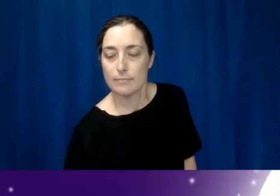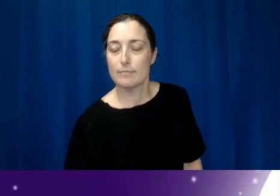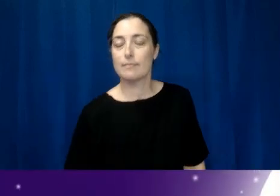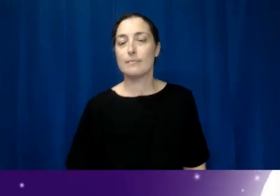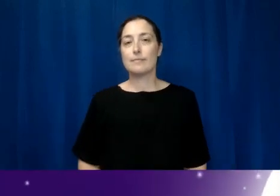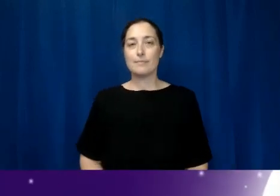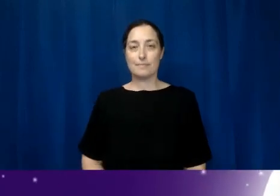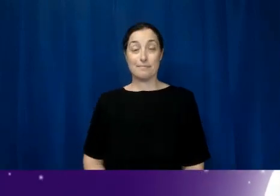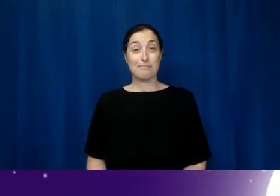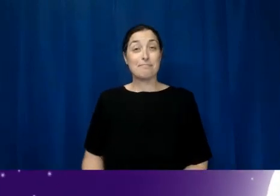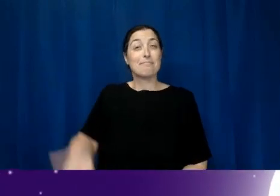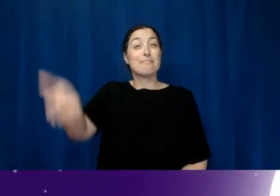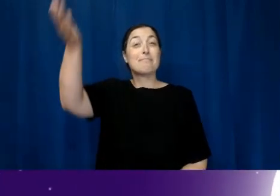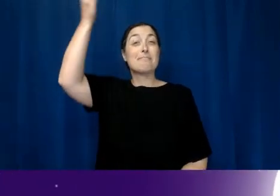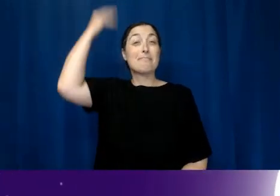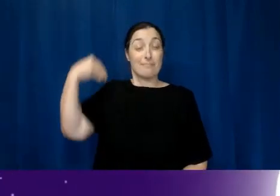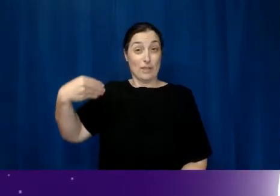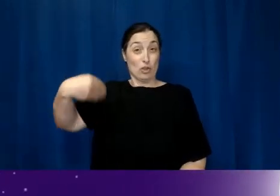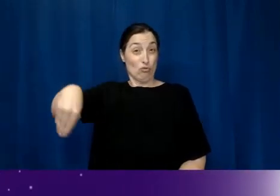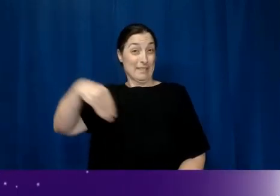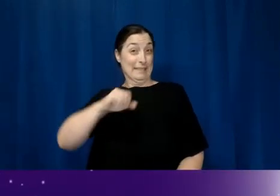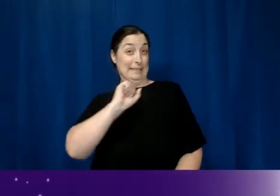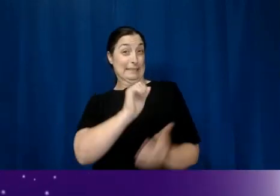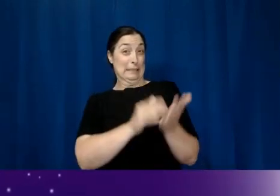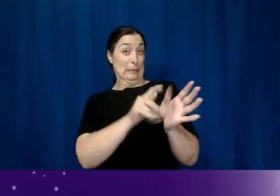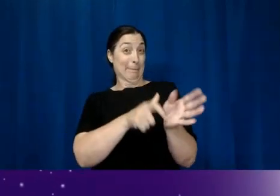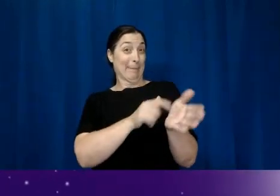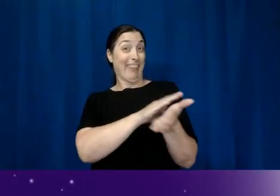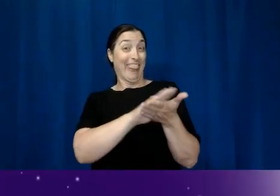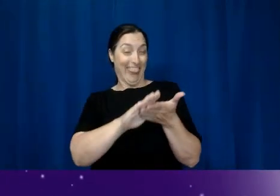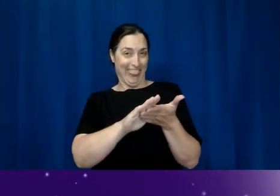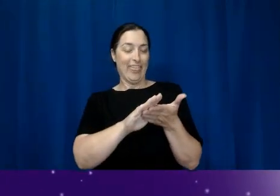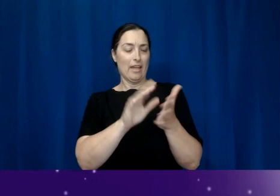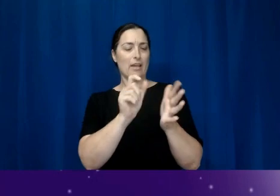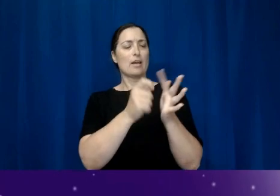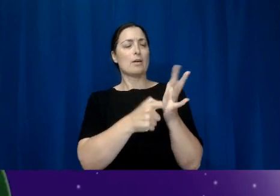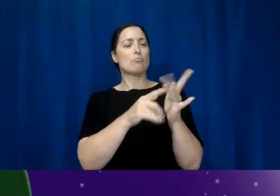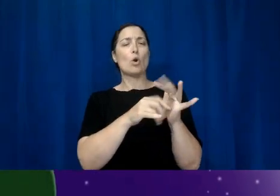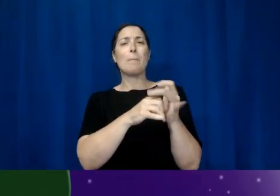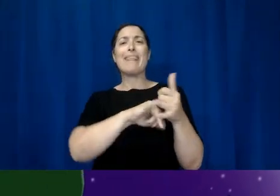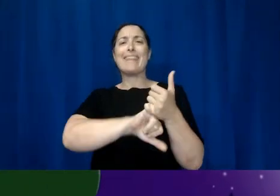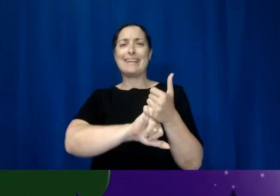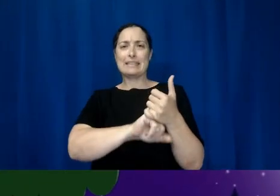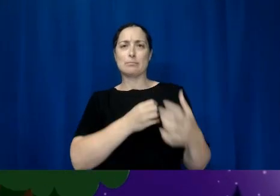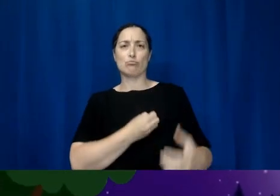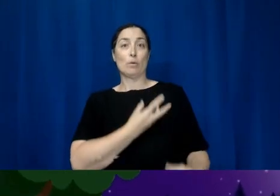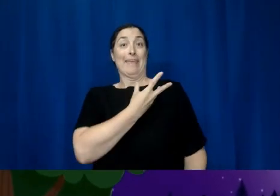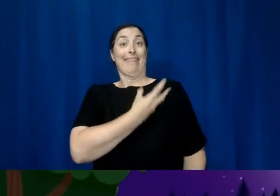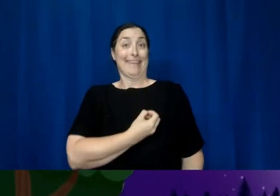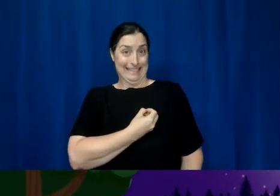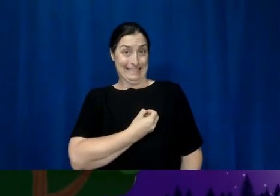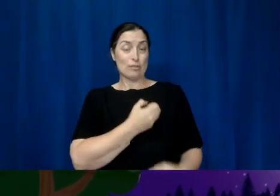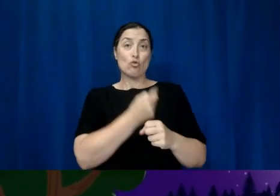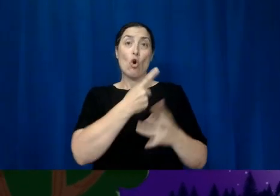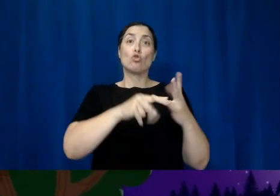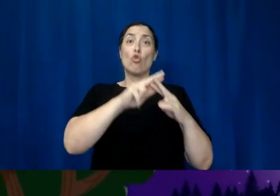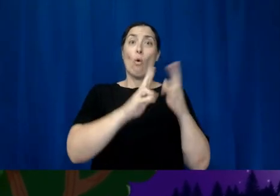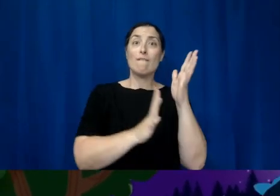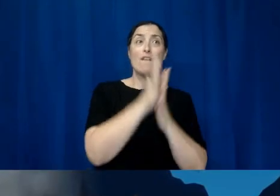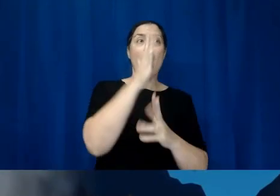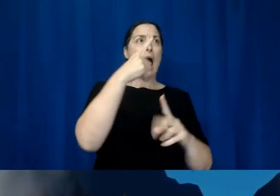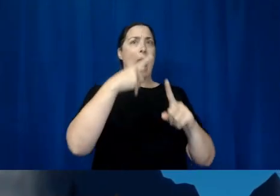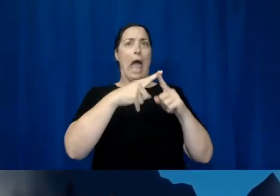In ancient Greek mythology, Prometheus was not only the Titan god of fire and forethought, but also a benefactor of